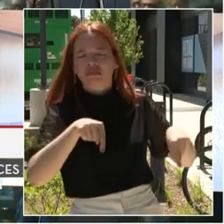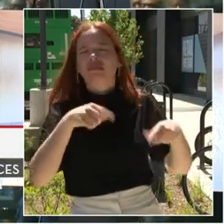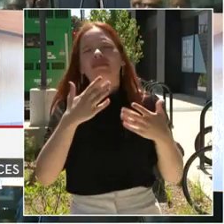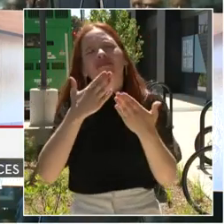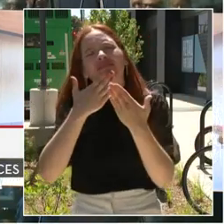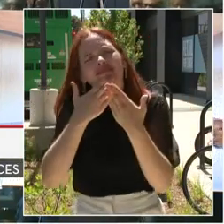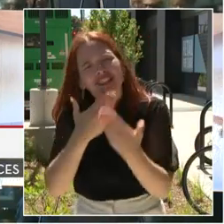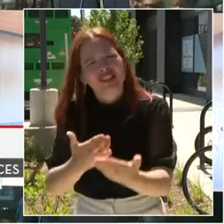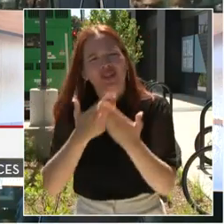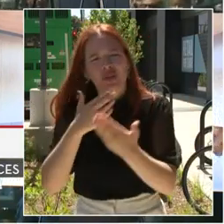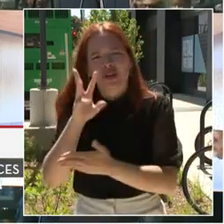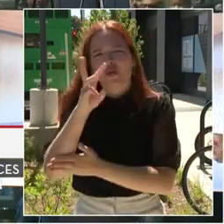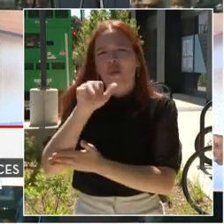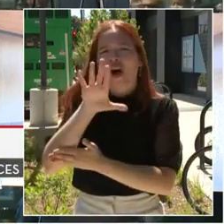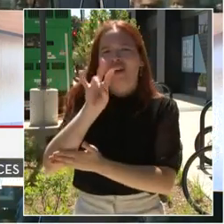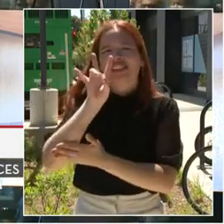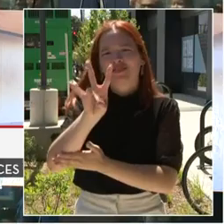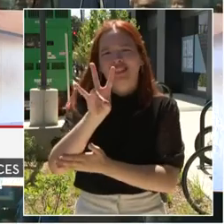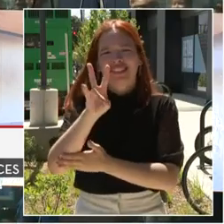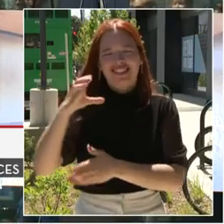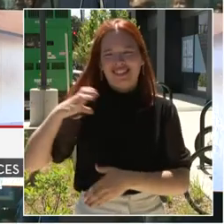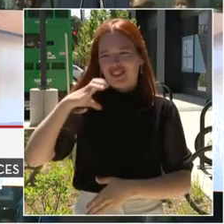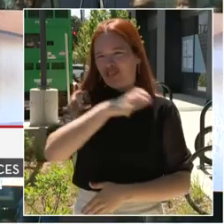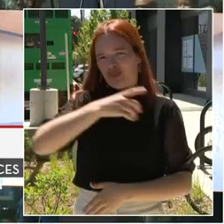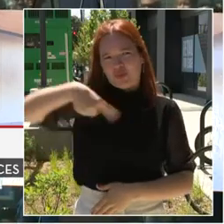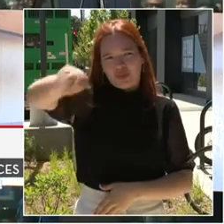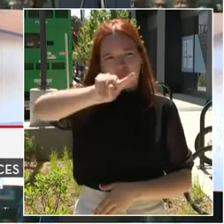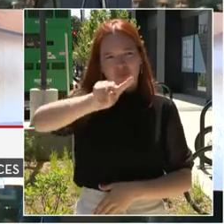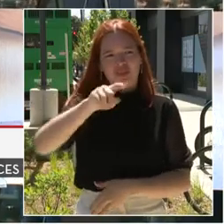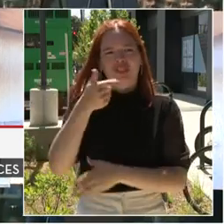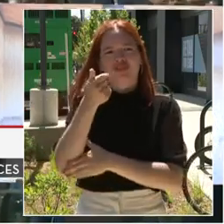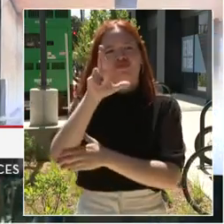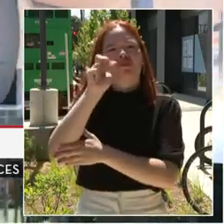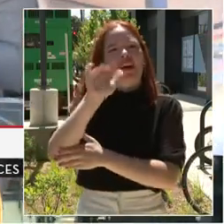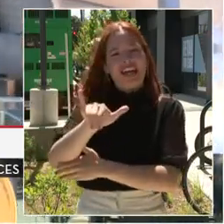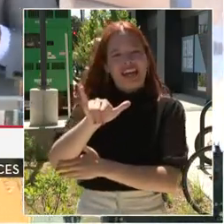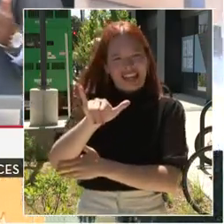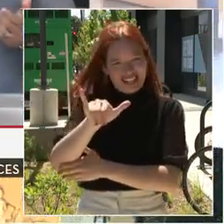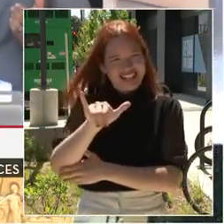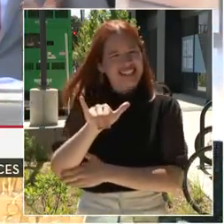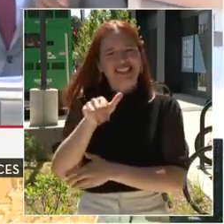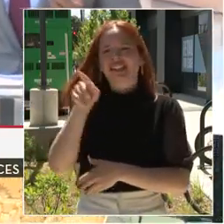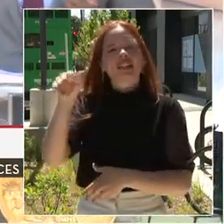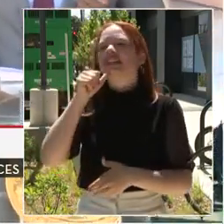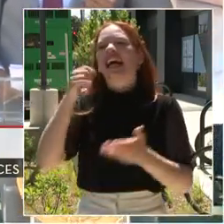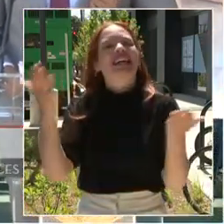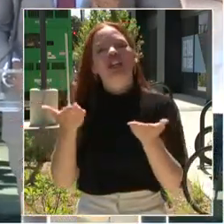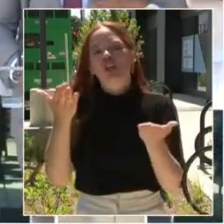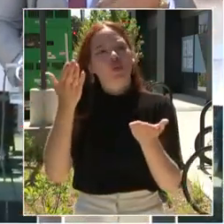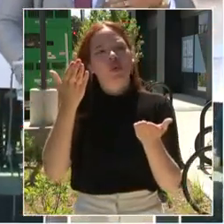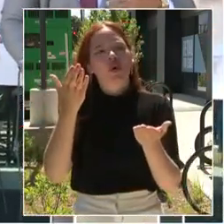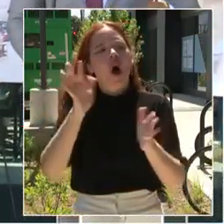absence. Oh, I apologize.